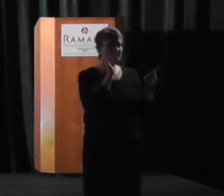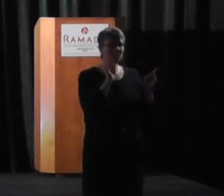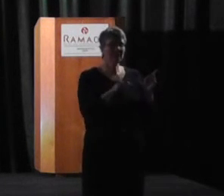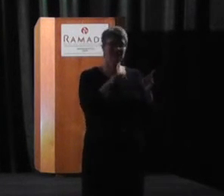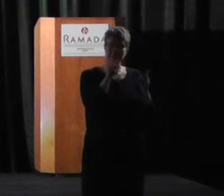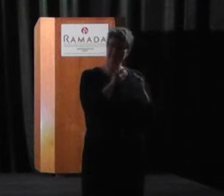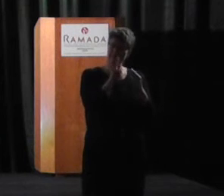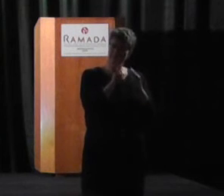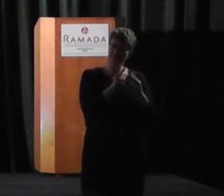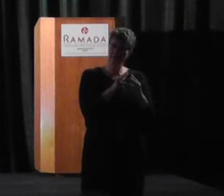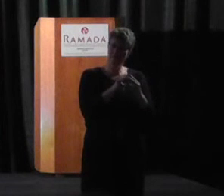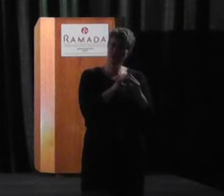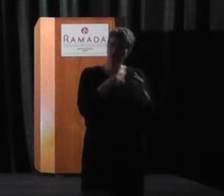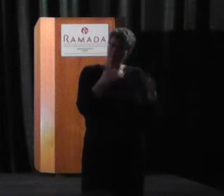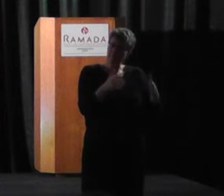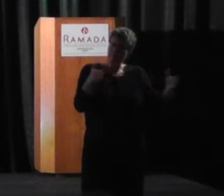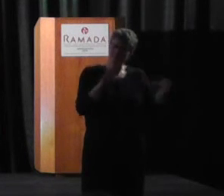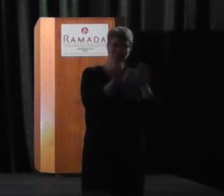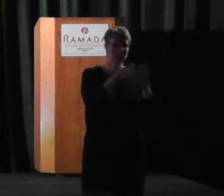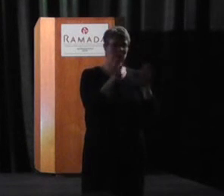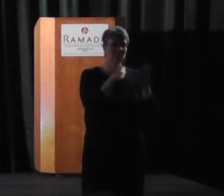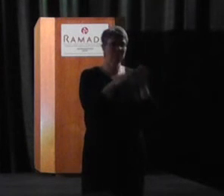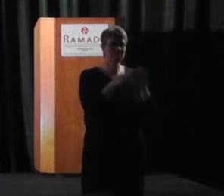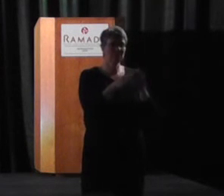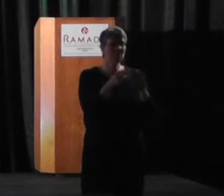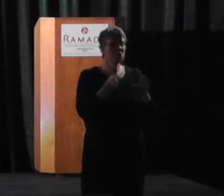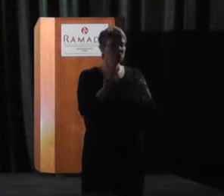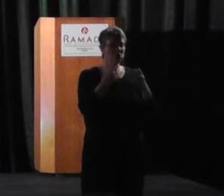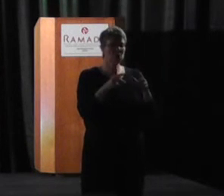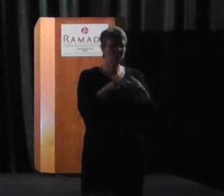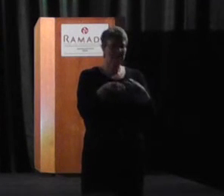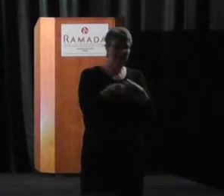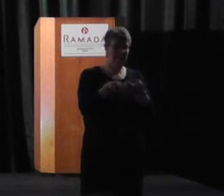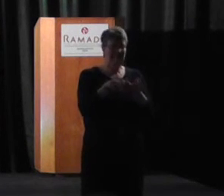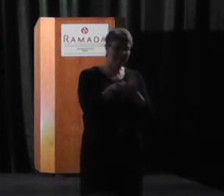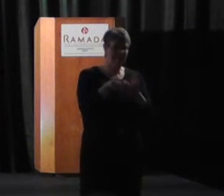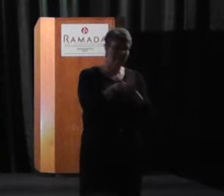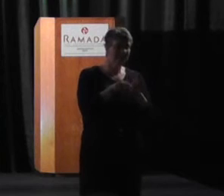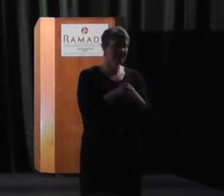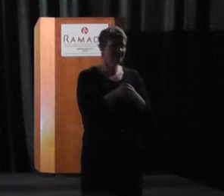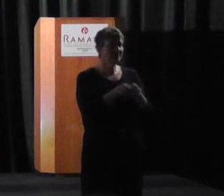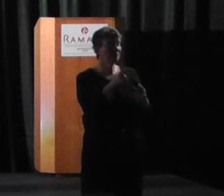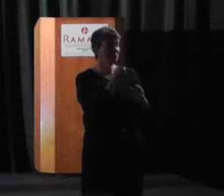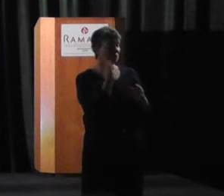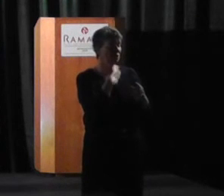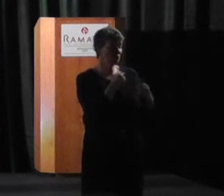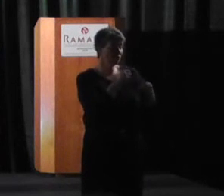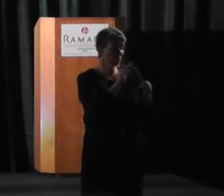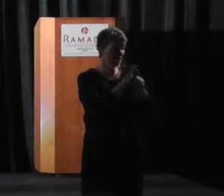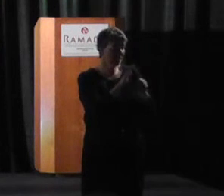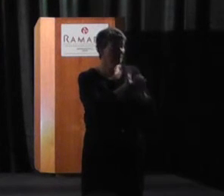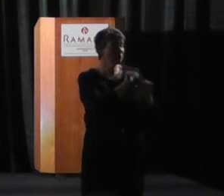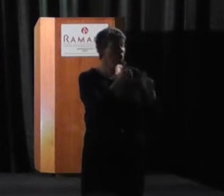entry of this bride and groom? She looks strong enough to take on anyone that may challenge her ability to access what